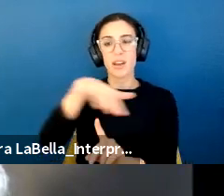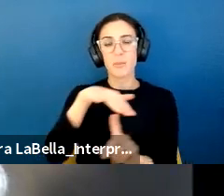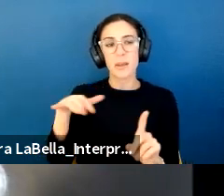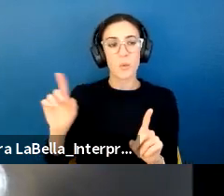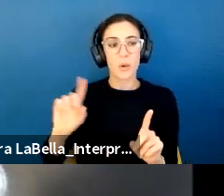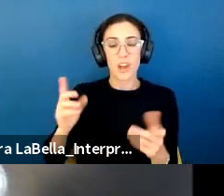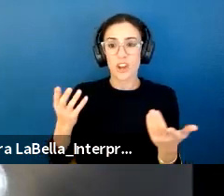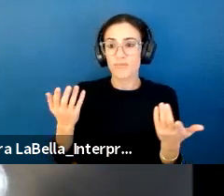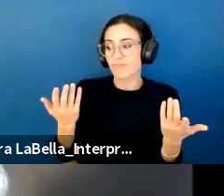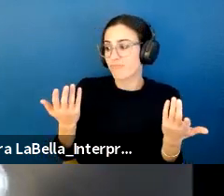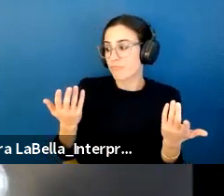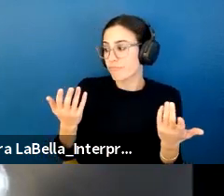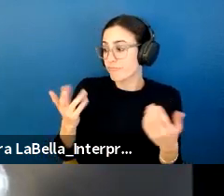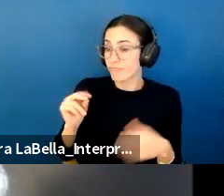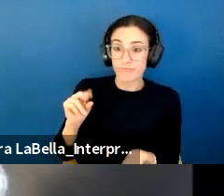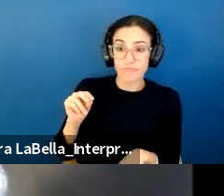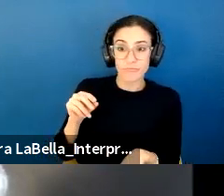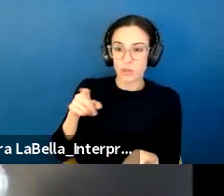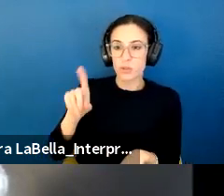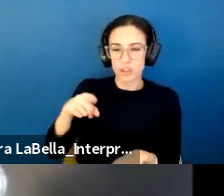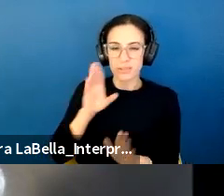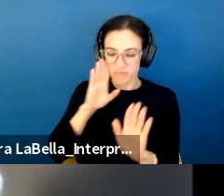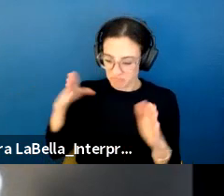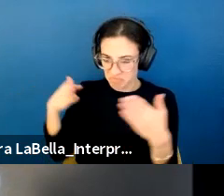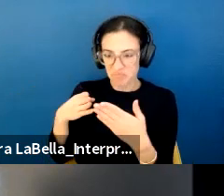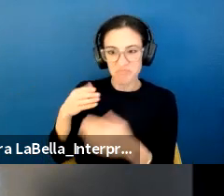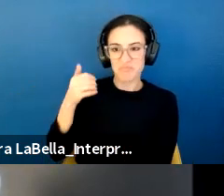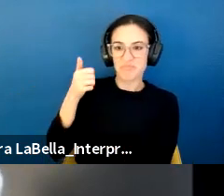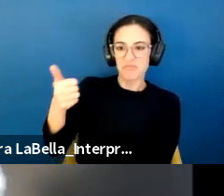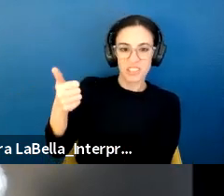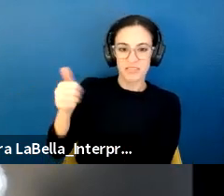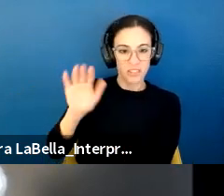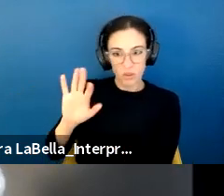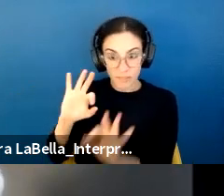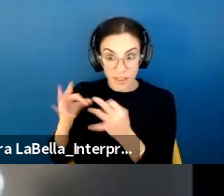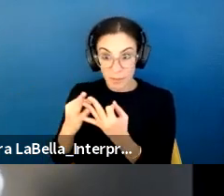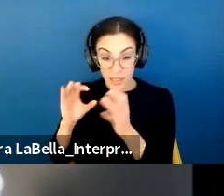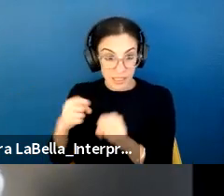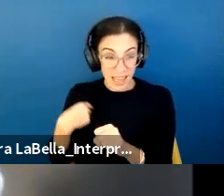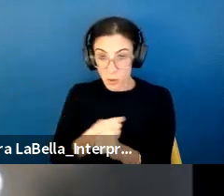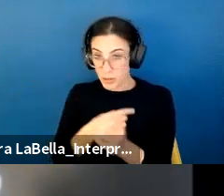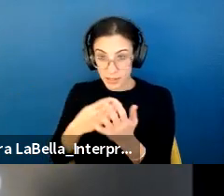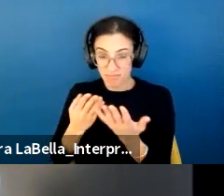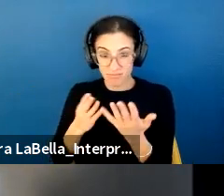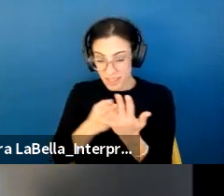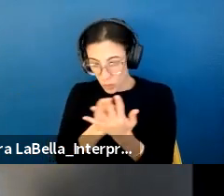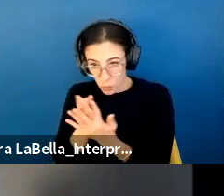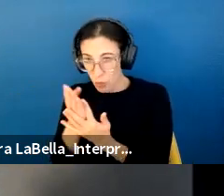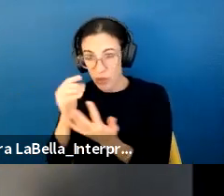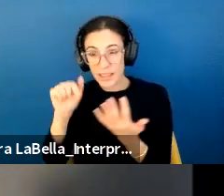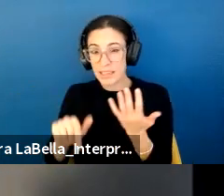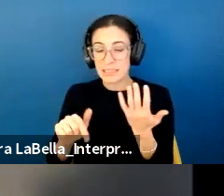no, you're just mostly interested in yourself, your family. Can we get through this?